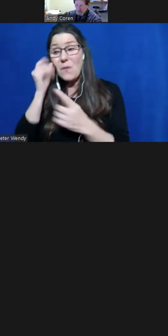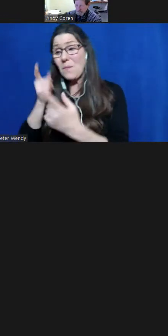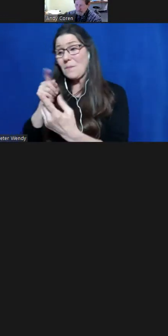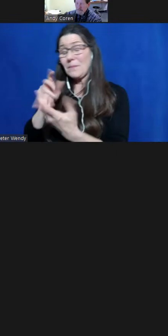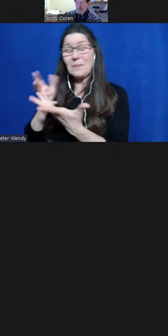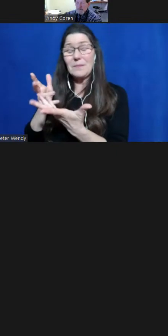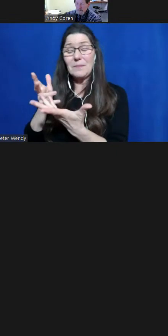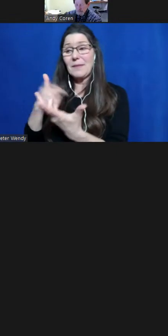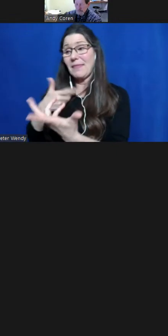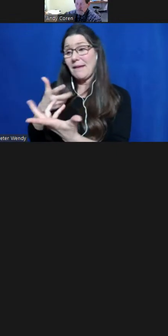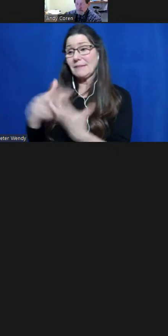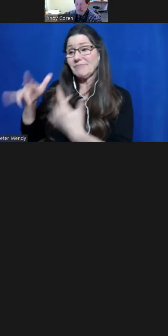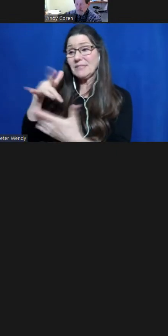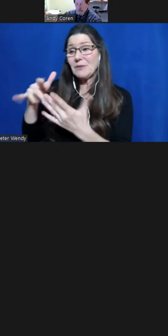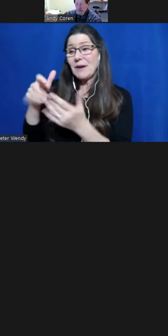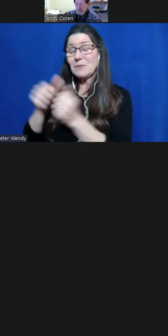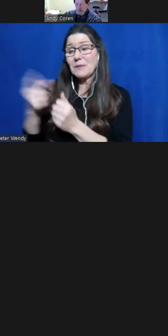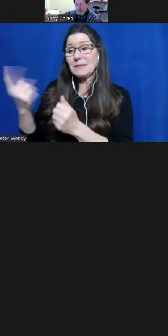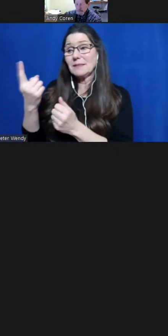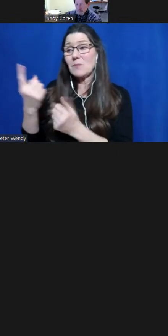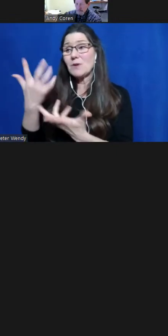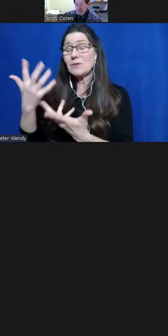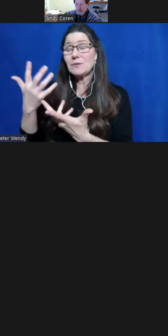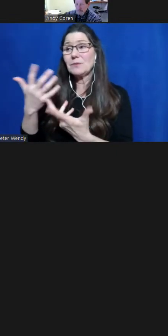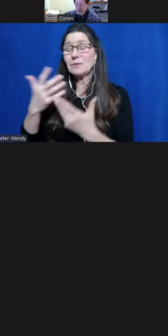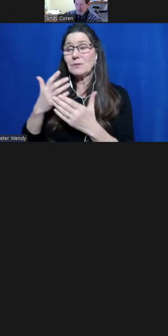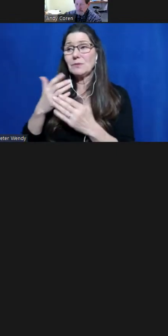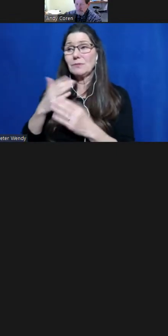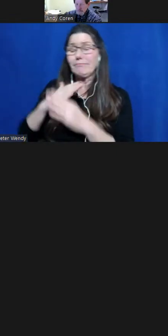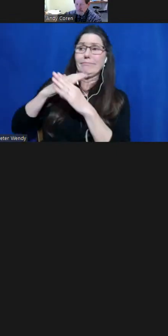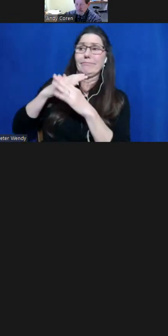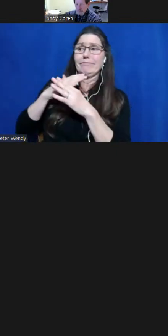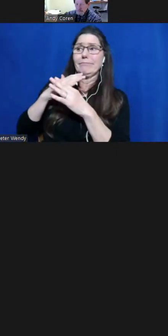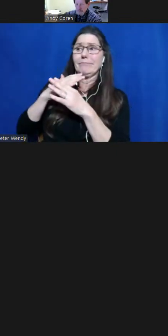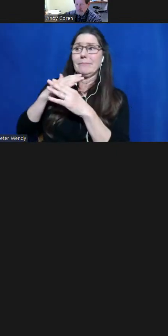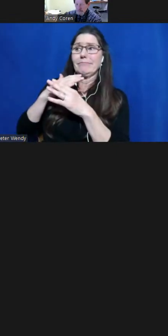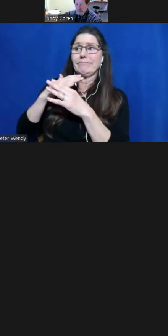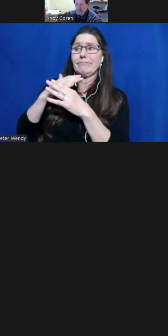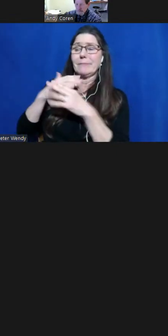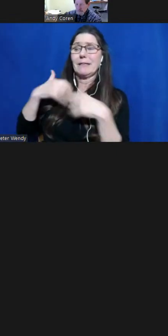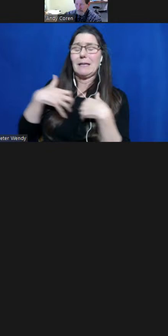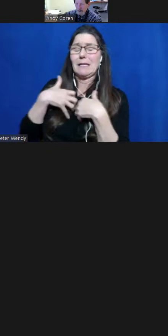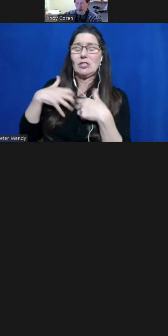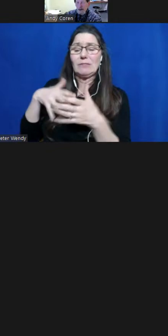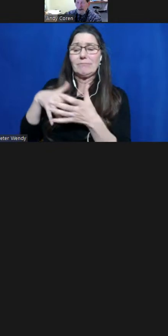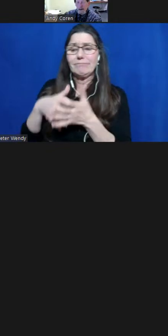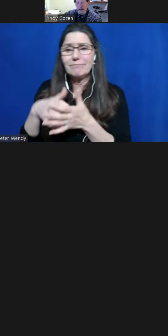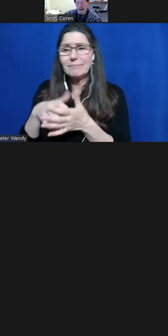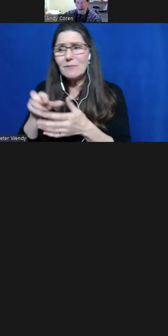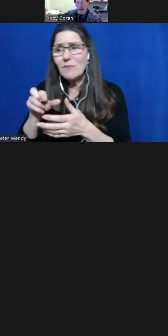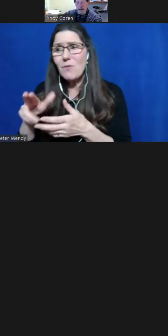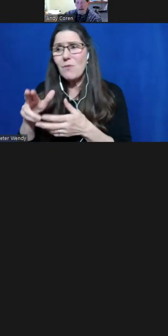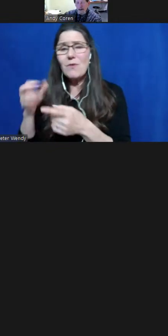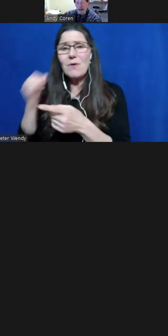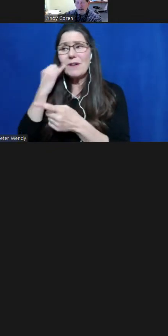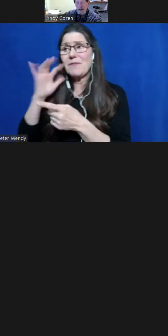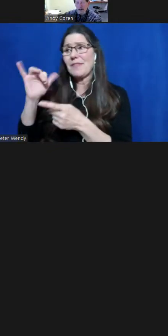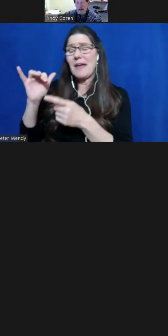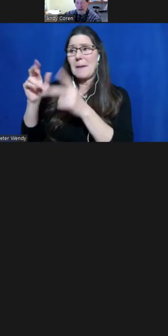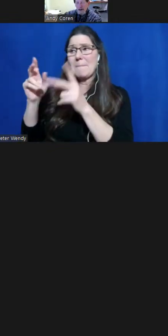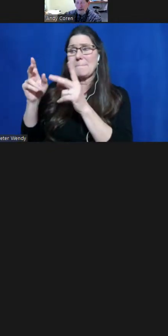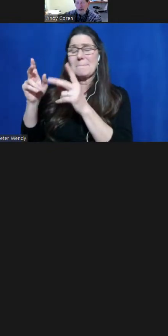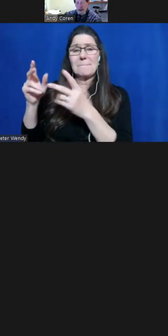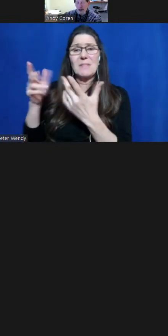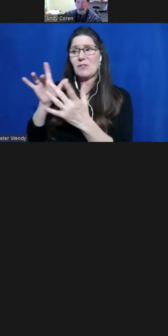immunocompromised or otherwise vulnerable? How do you handle that if you know the student is